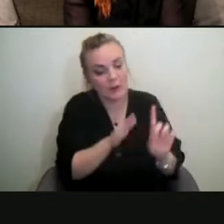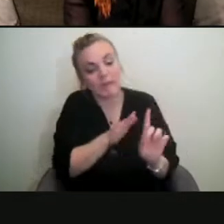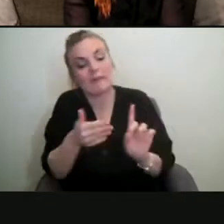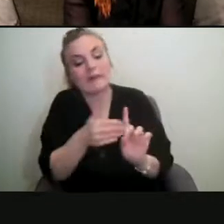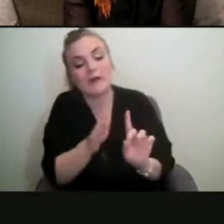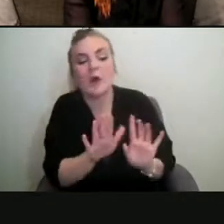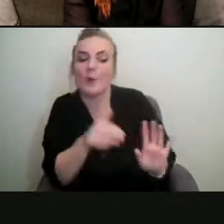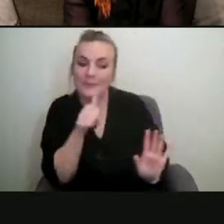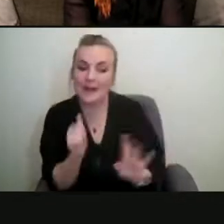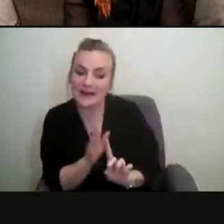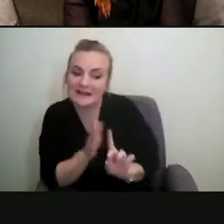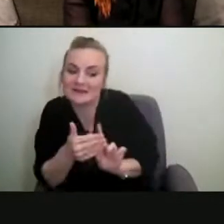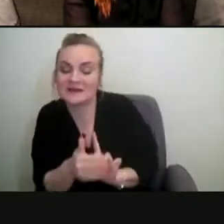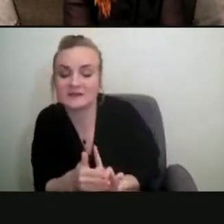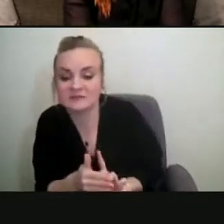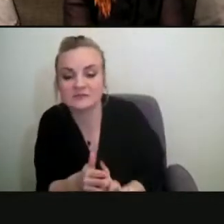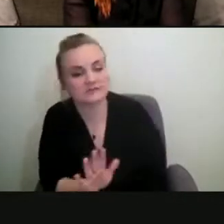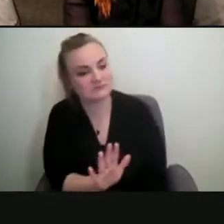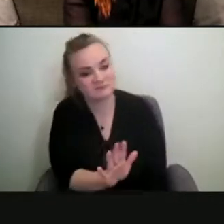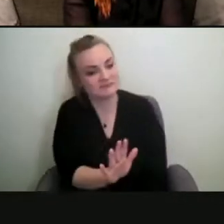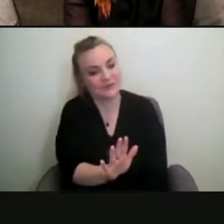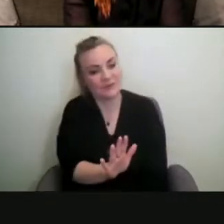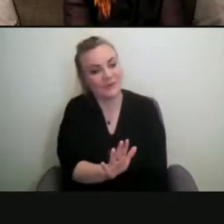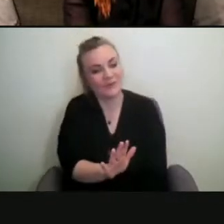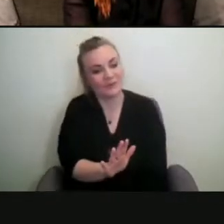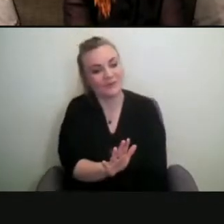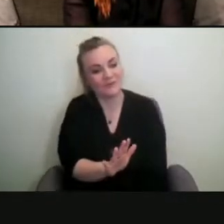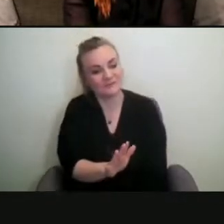really don't feel like people is